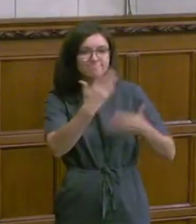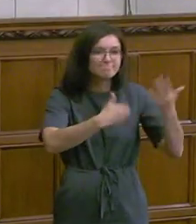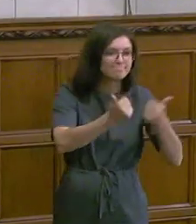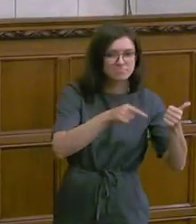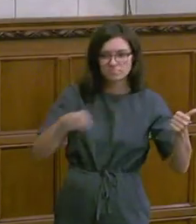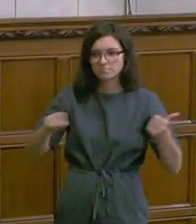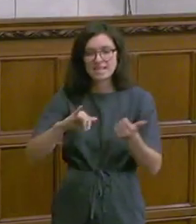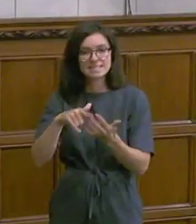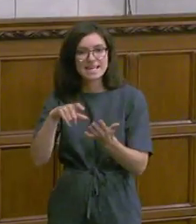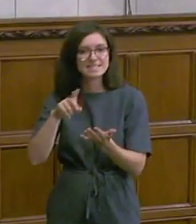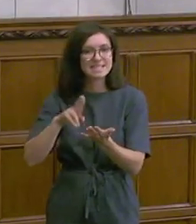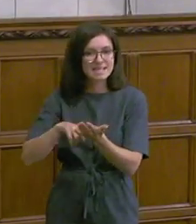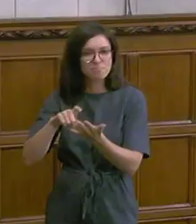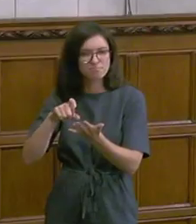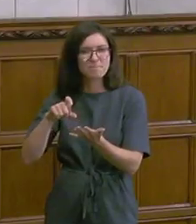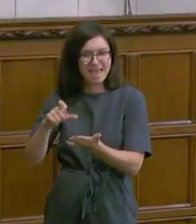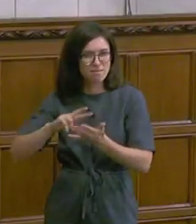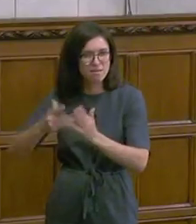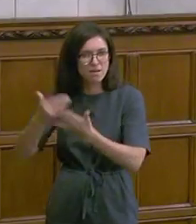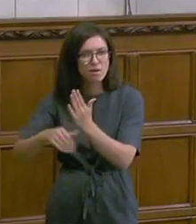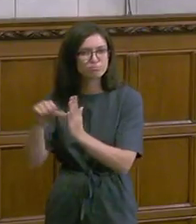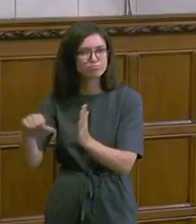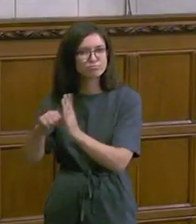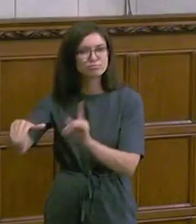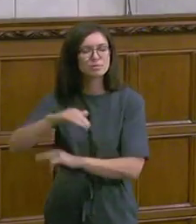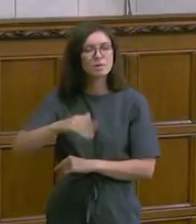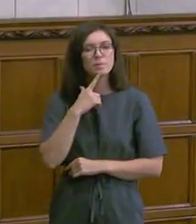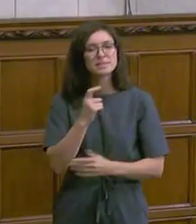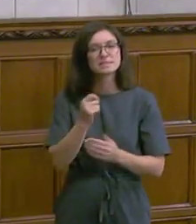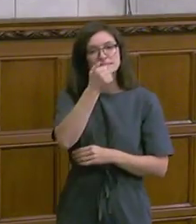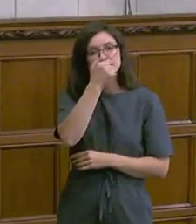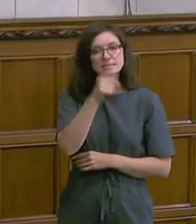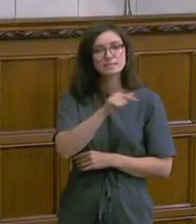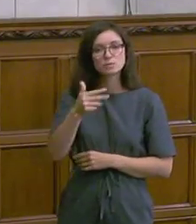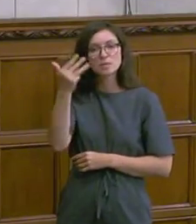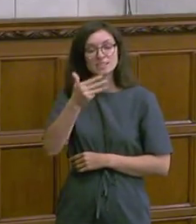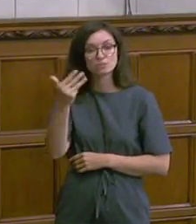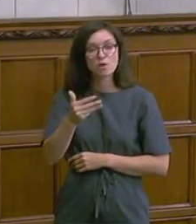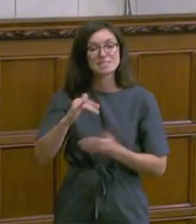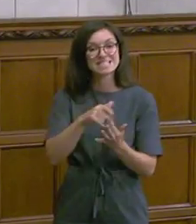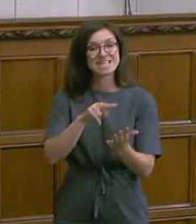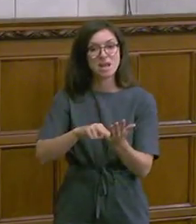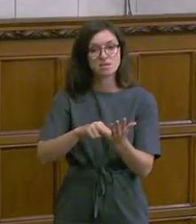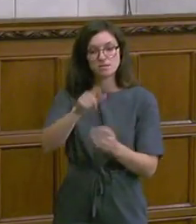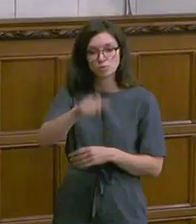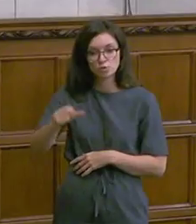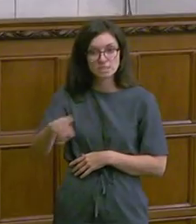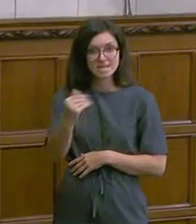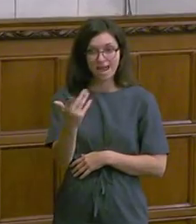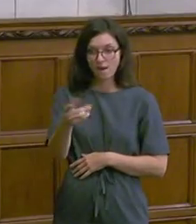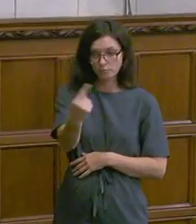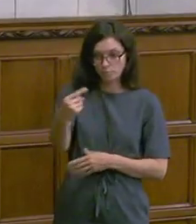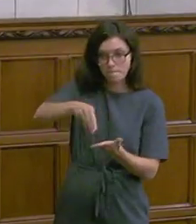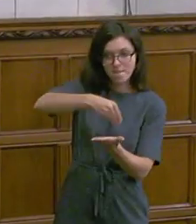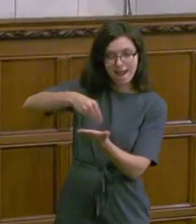some county councils in England are charging 16 to 19-year-old SEND students for their transport to the